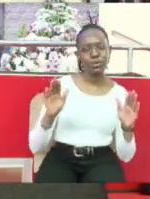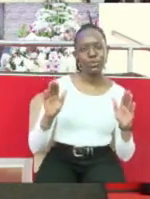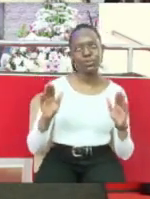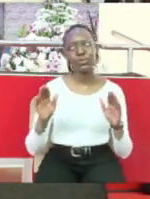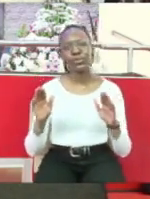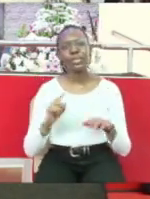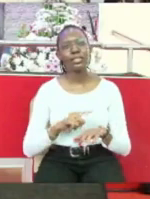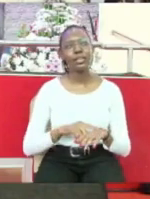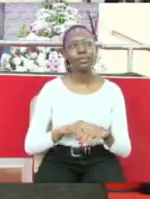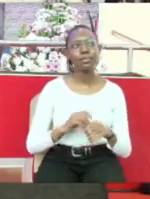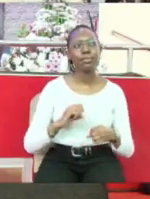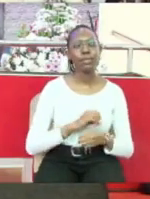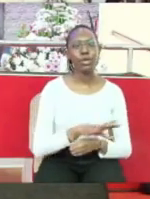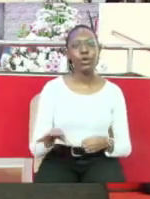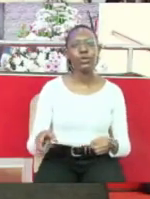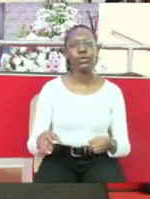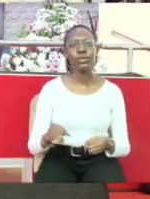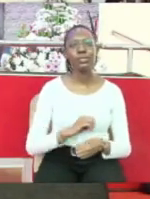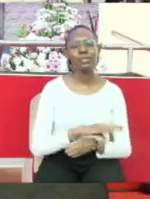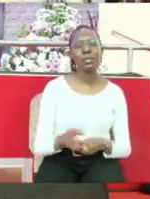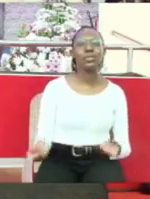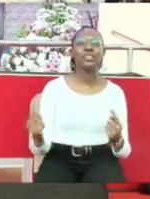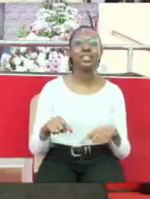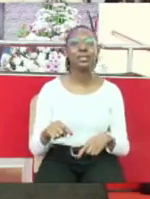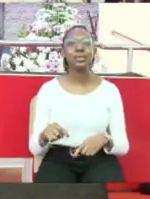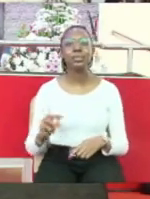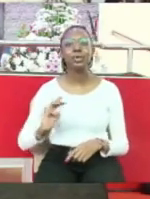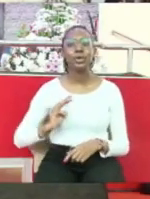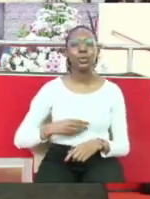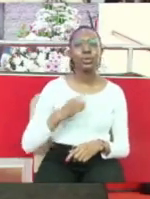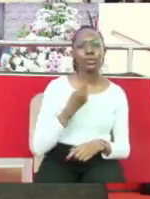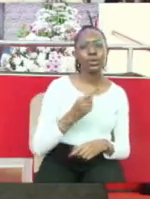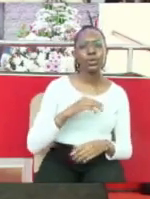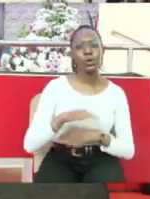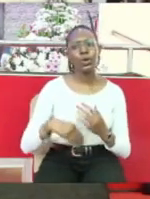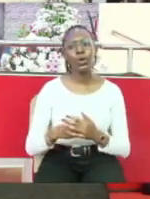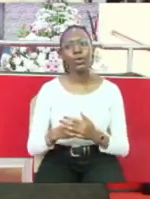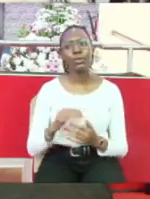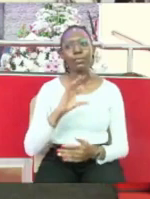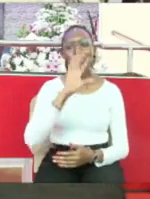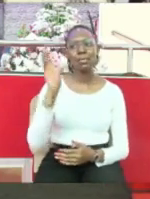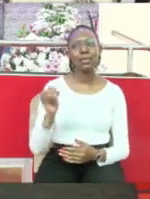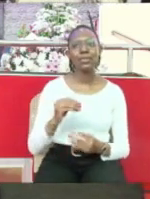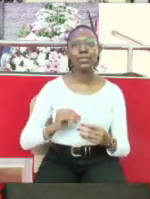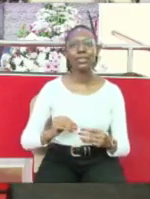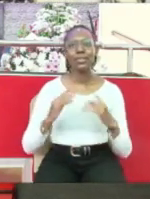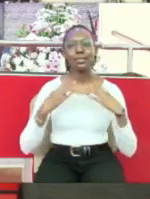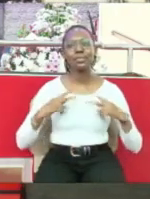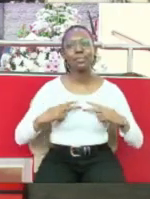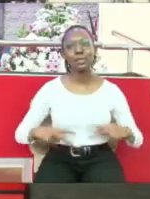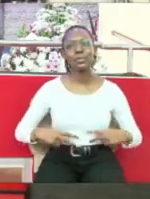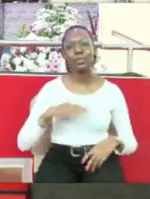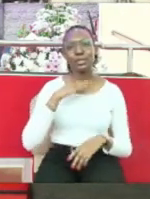came, we were told Africans will all die. Corona ilipokuja tukaambiwa Waafrika wote watakufa. We got